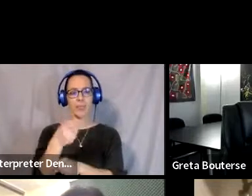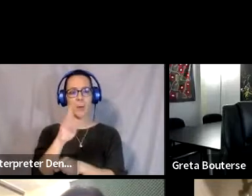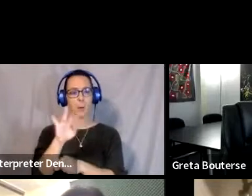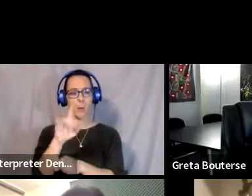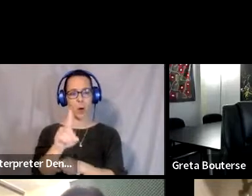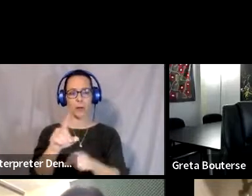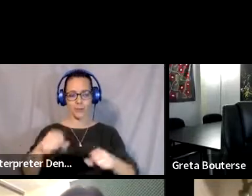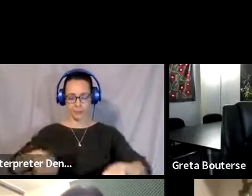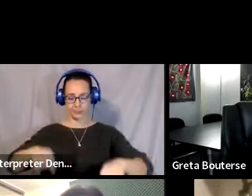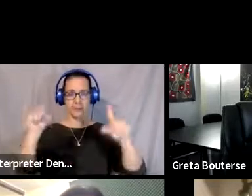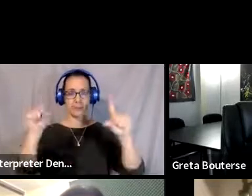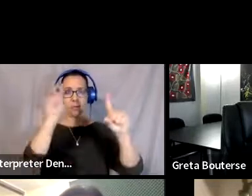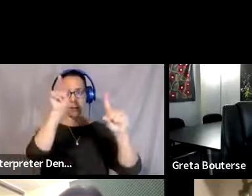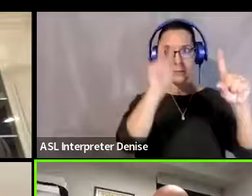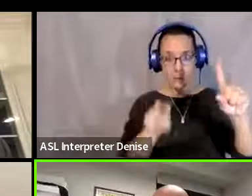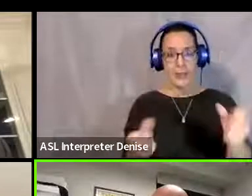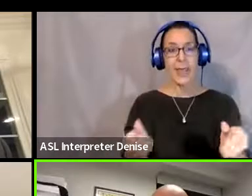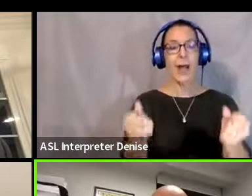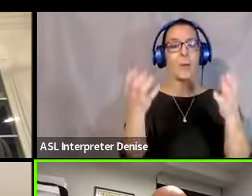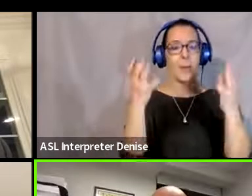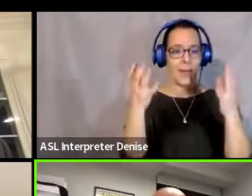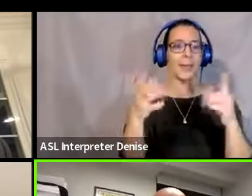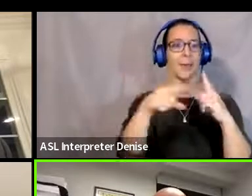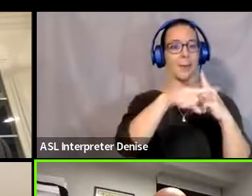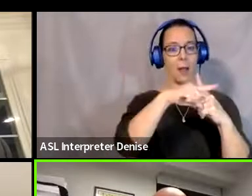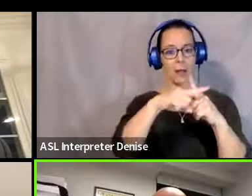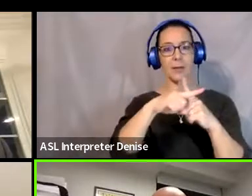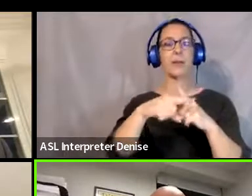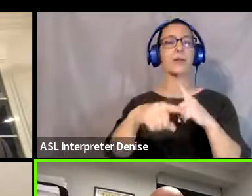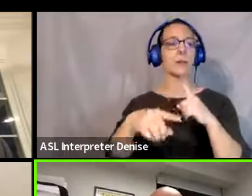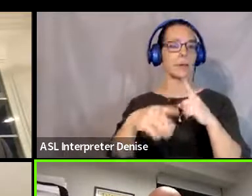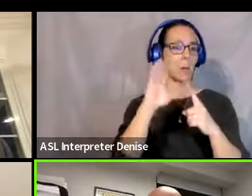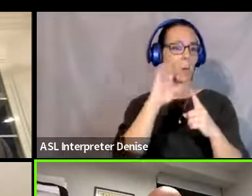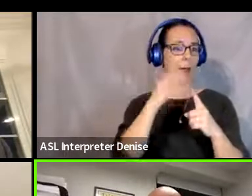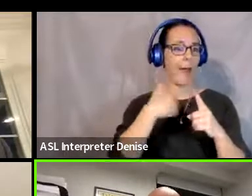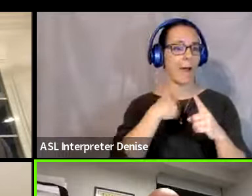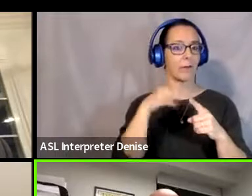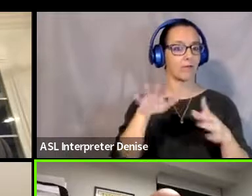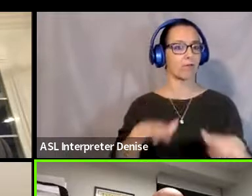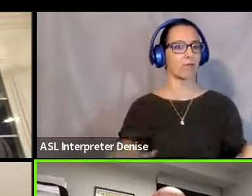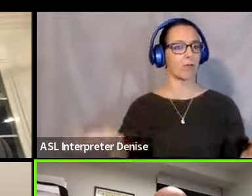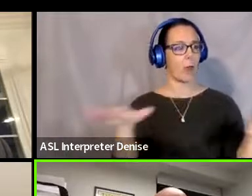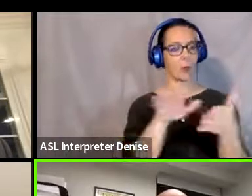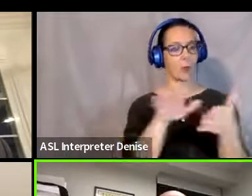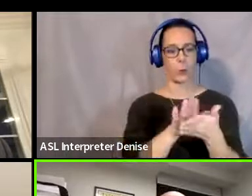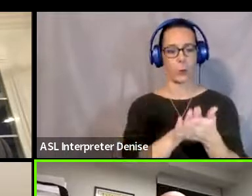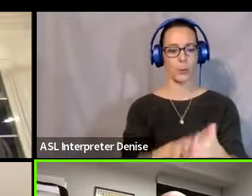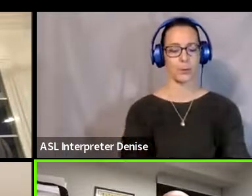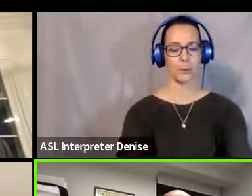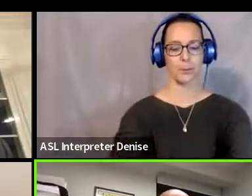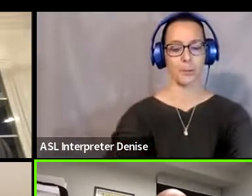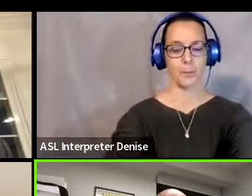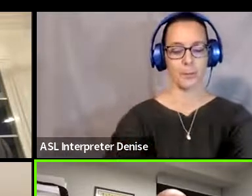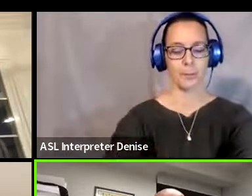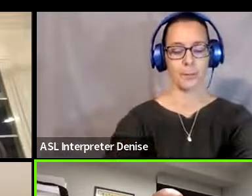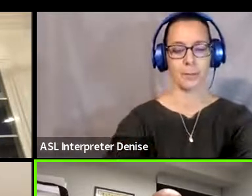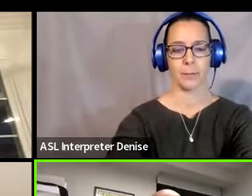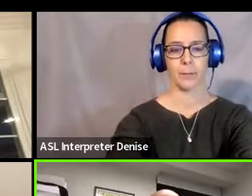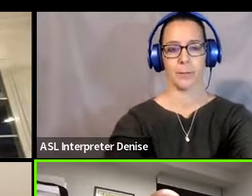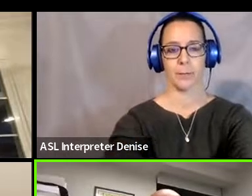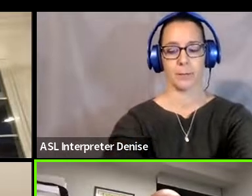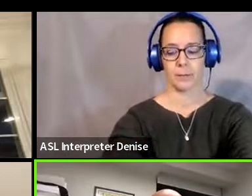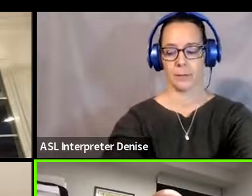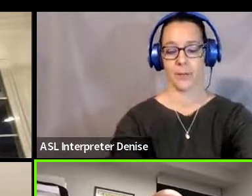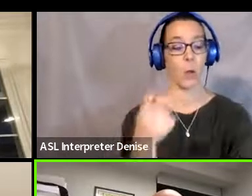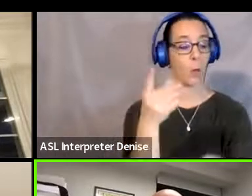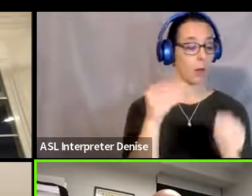a tally of cases, et cetera. The only other thing I will say before we move to